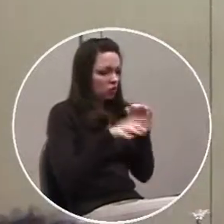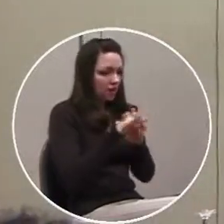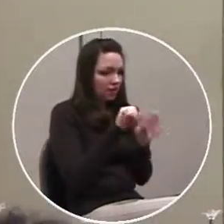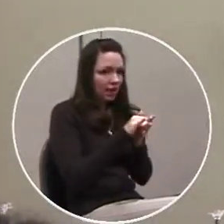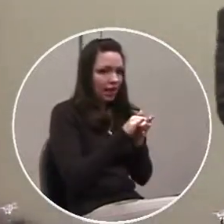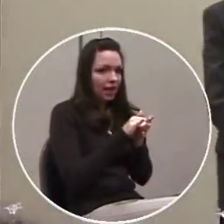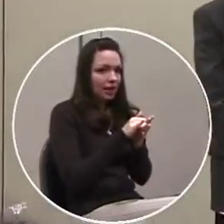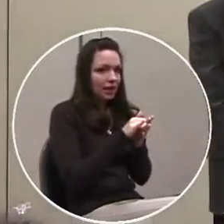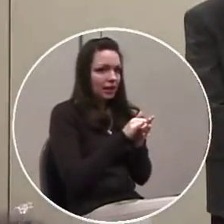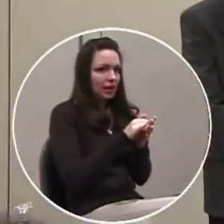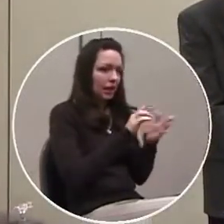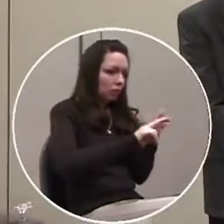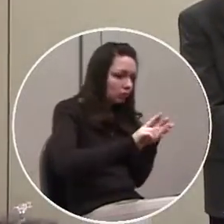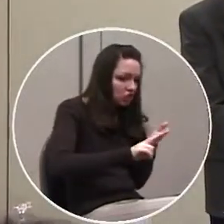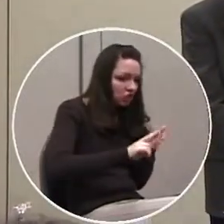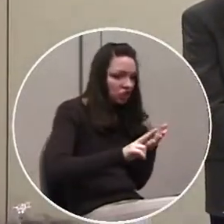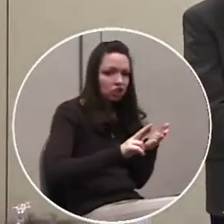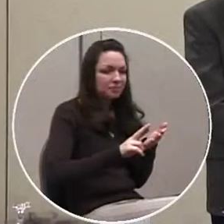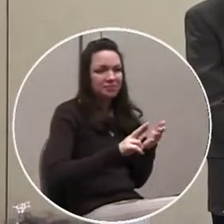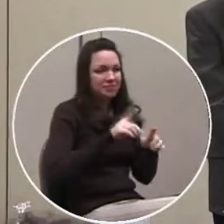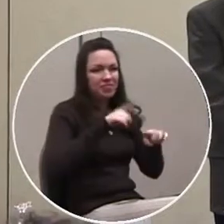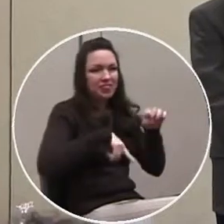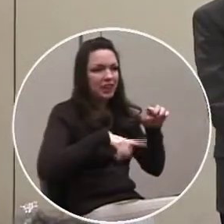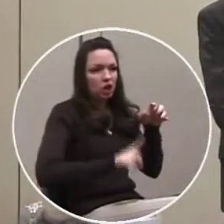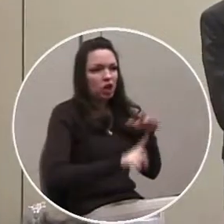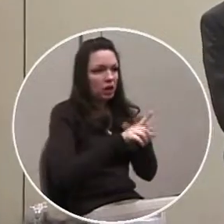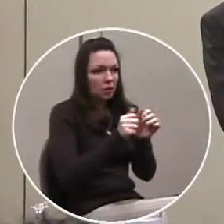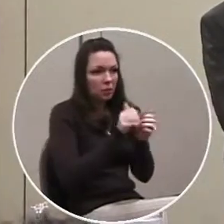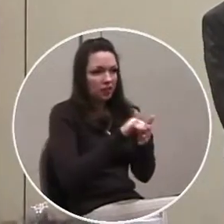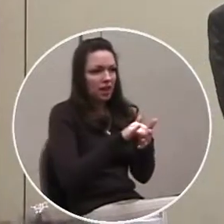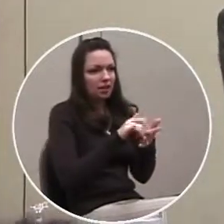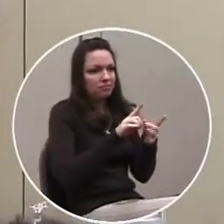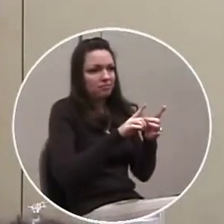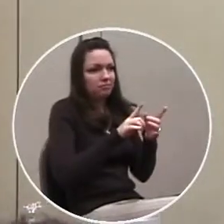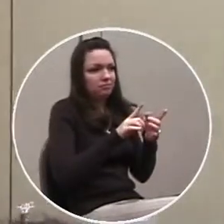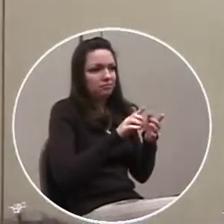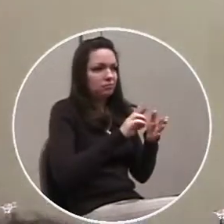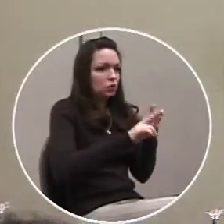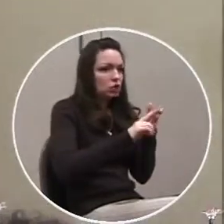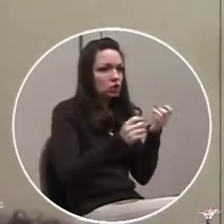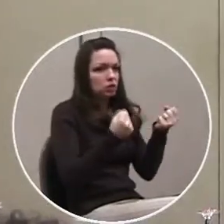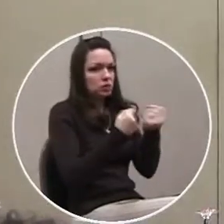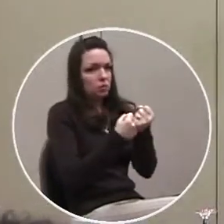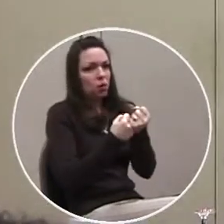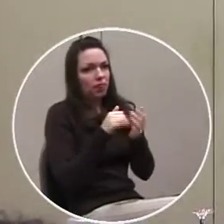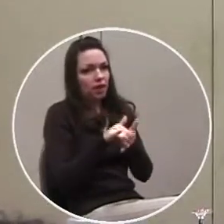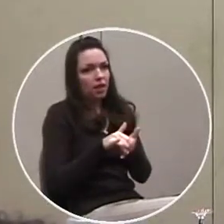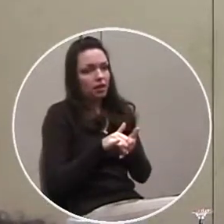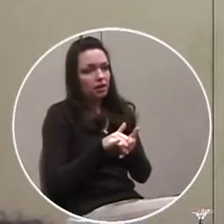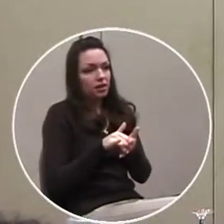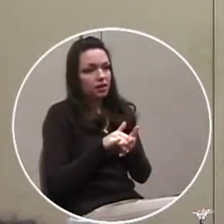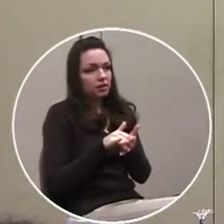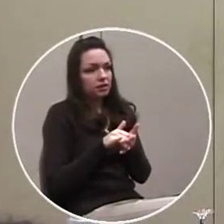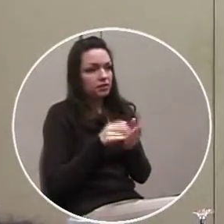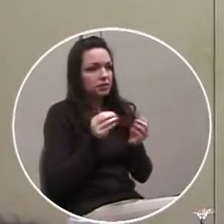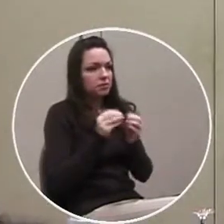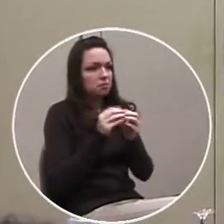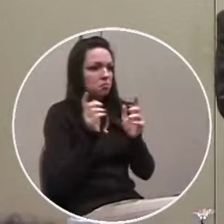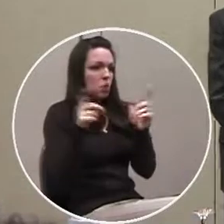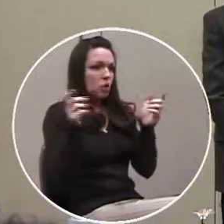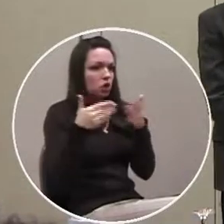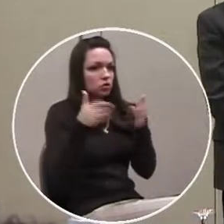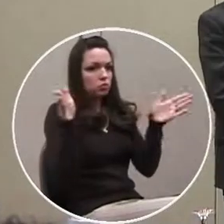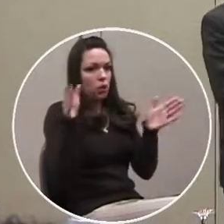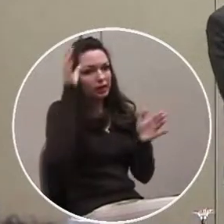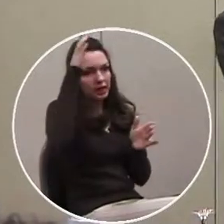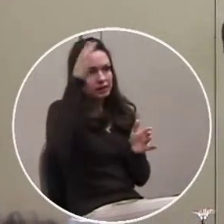literature, when they tried to find it in research, they couldn't come up with that reliably, those kinds of issues, where they start getting into larger, broader kinds of